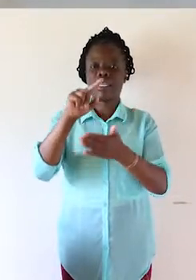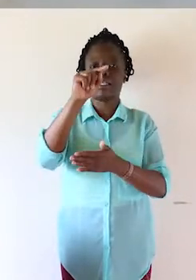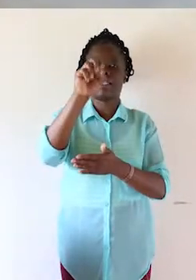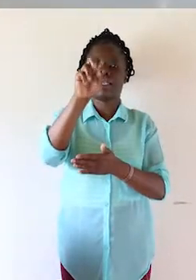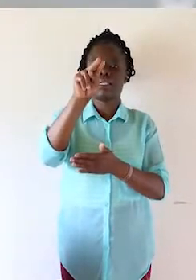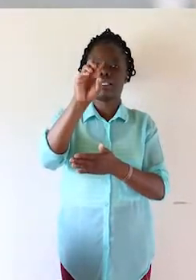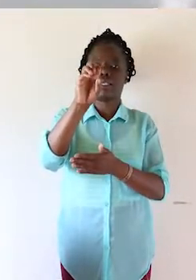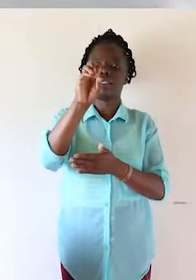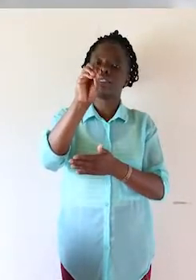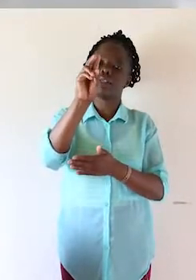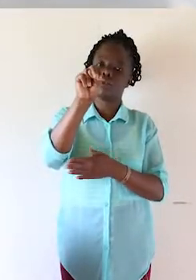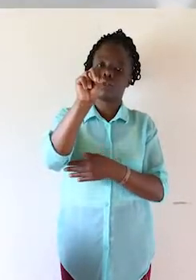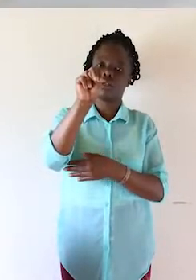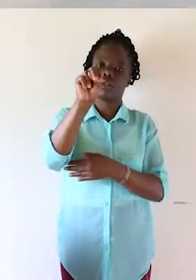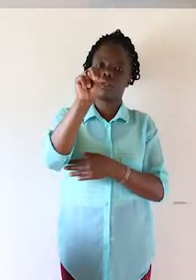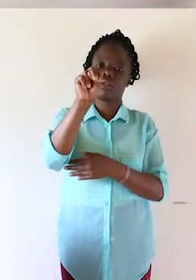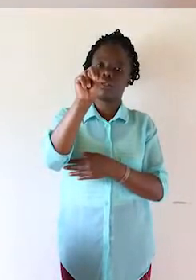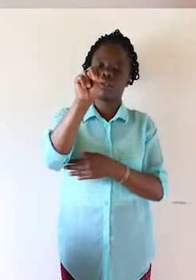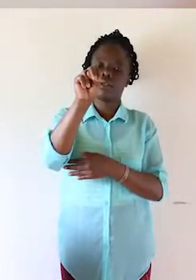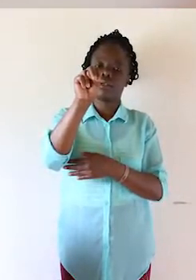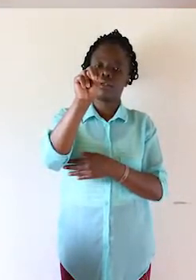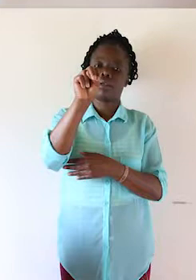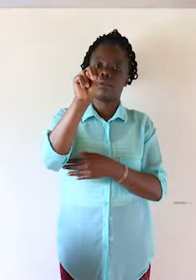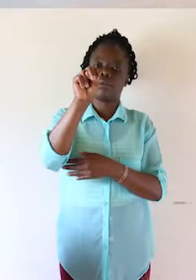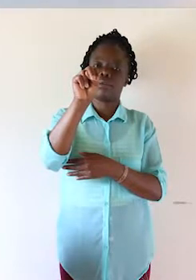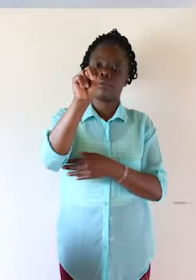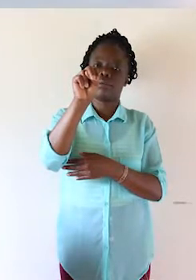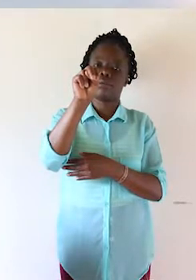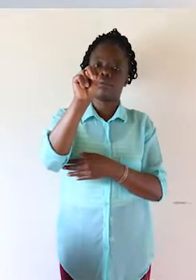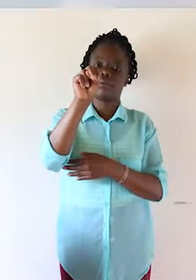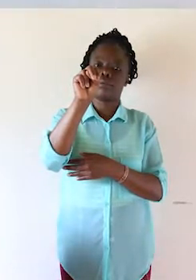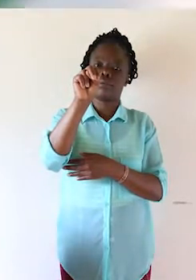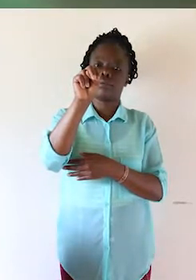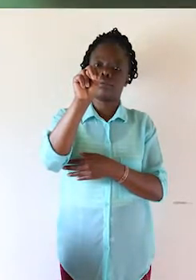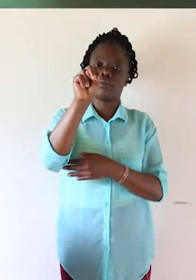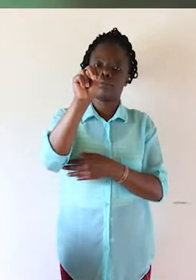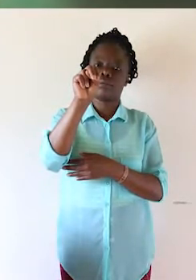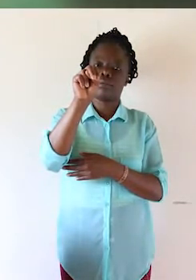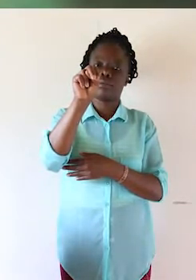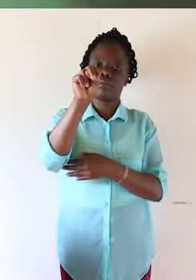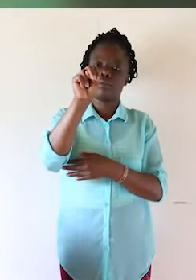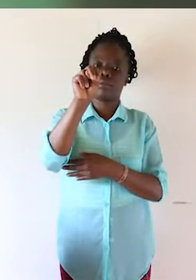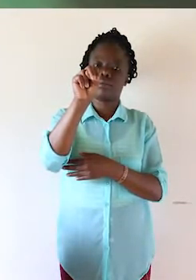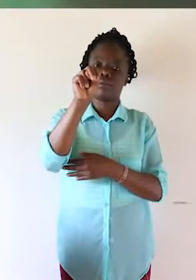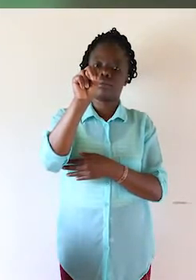the tenon. Then we mark the tenon. We mark the tenon.